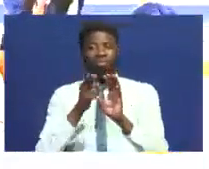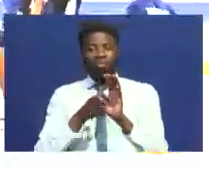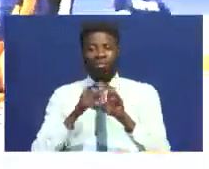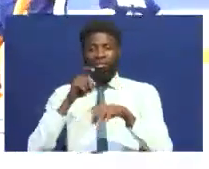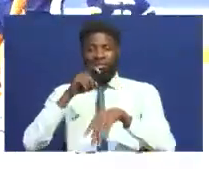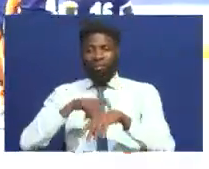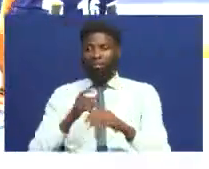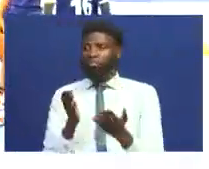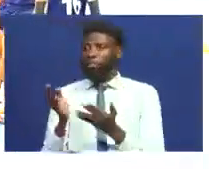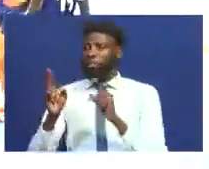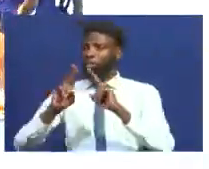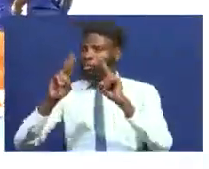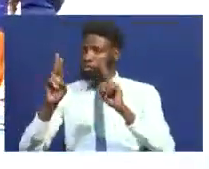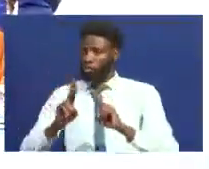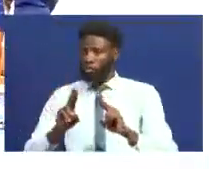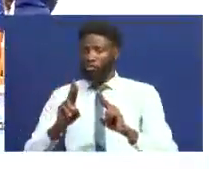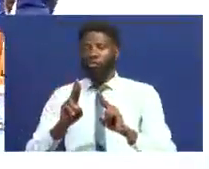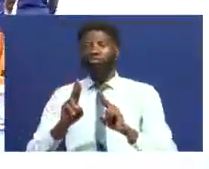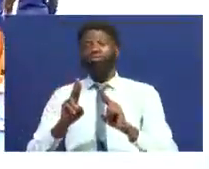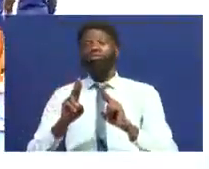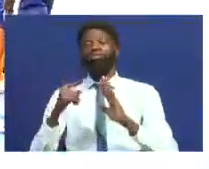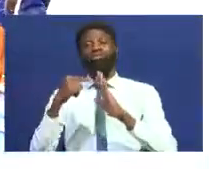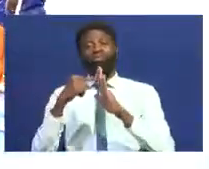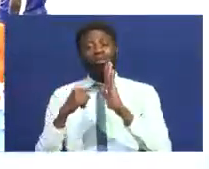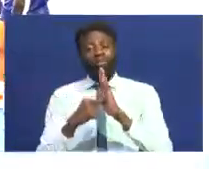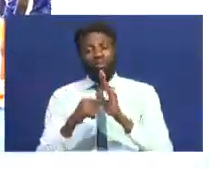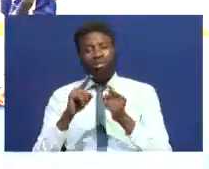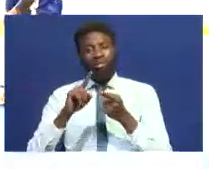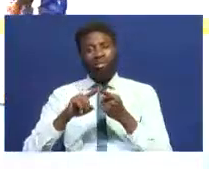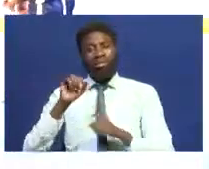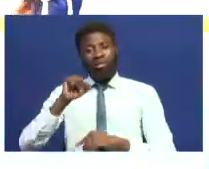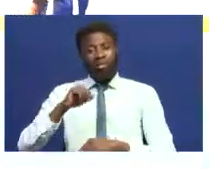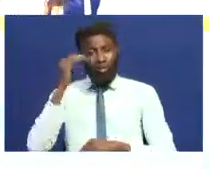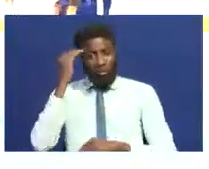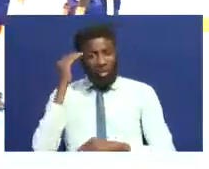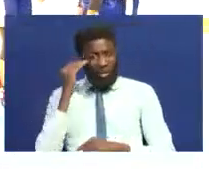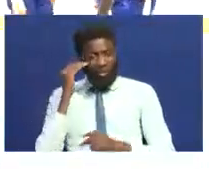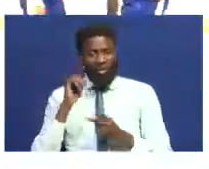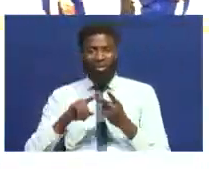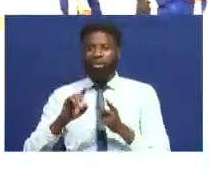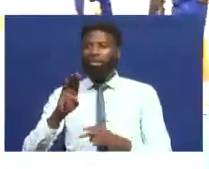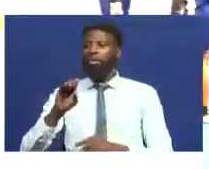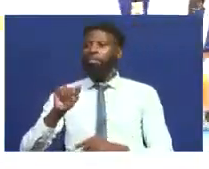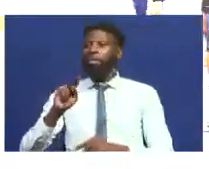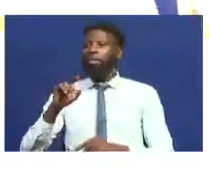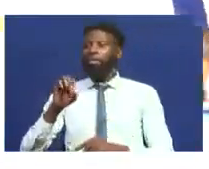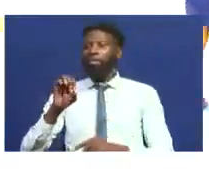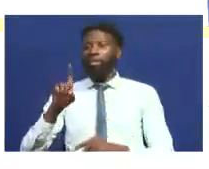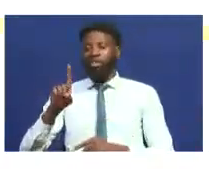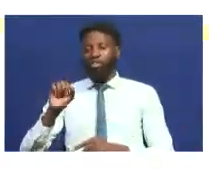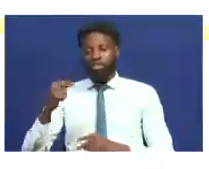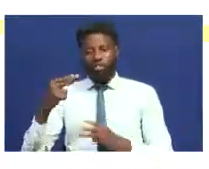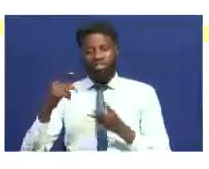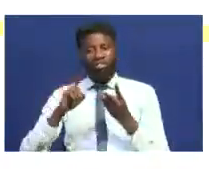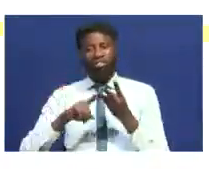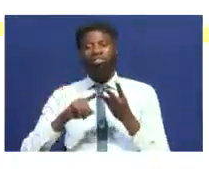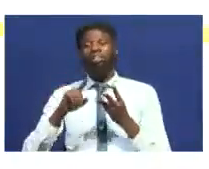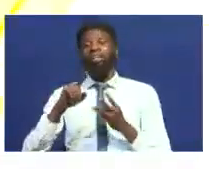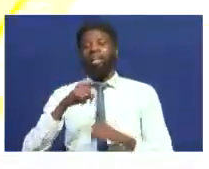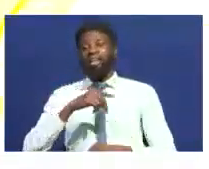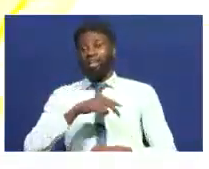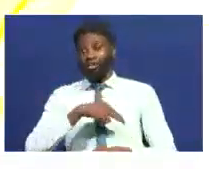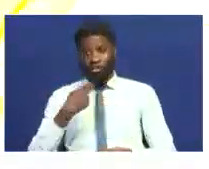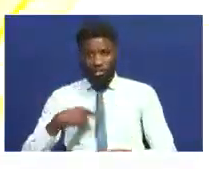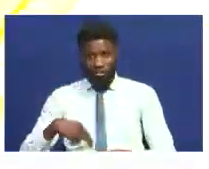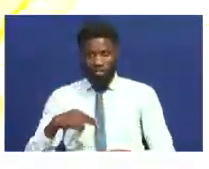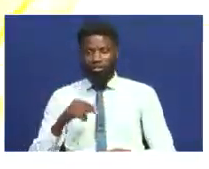Bangabandhu International Kabaddi Tournament, among them South Korea, defending champions, Bangladesh, Indonesia, Malaysia, and Poland.